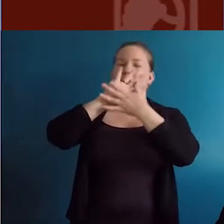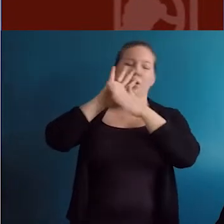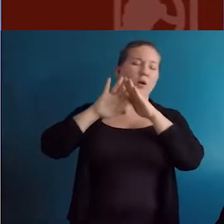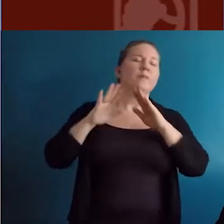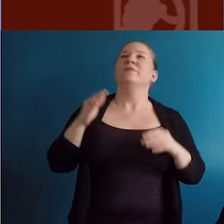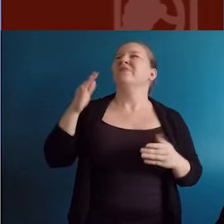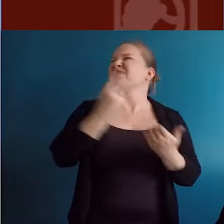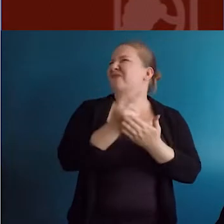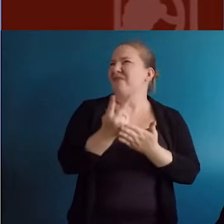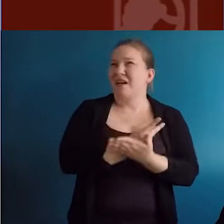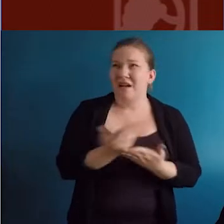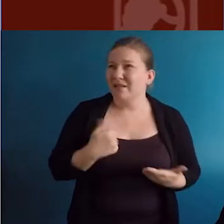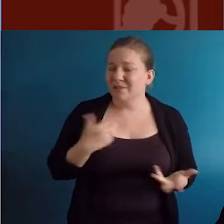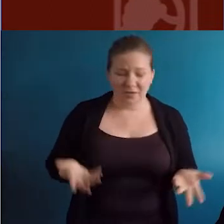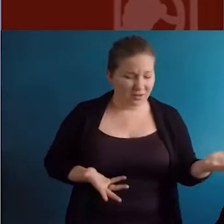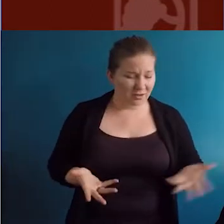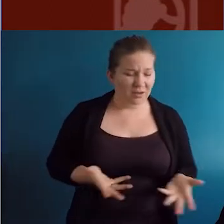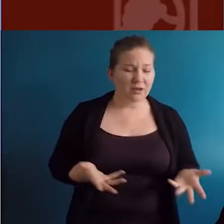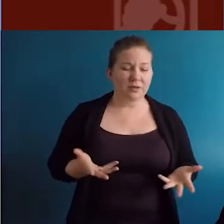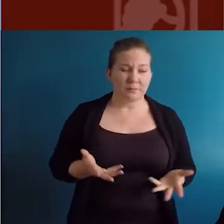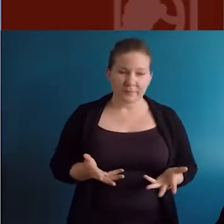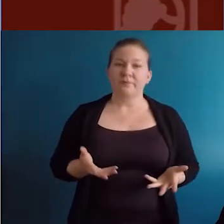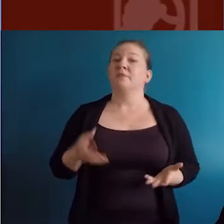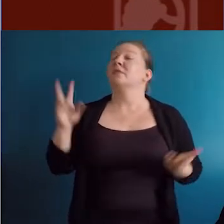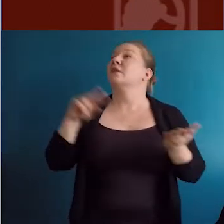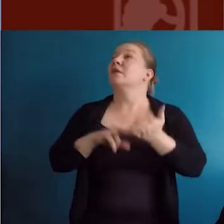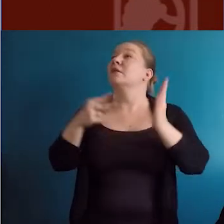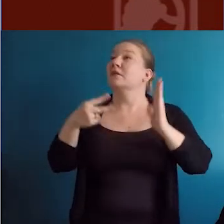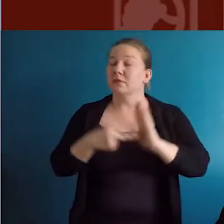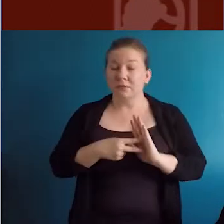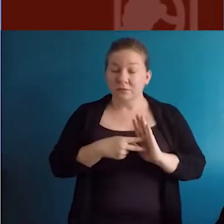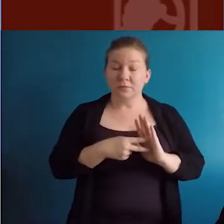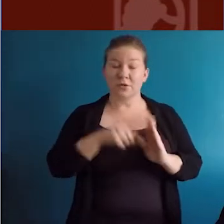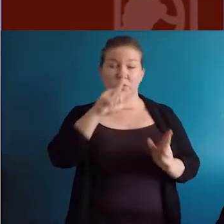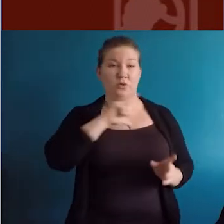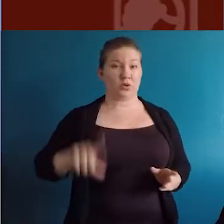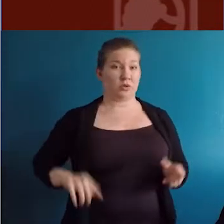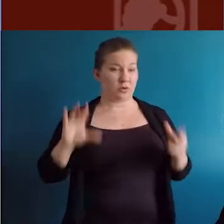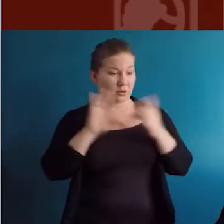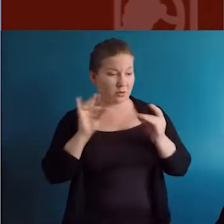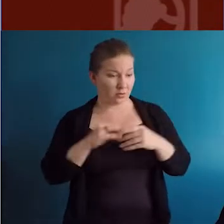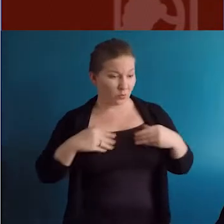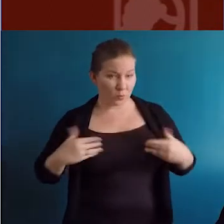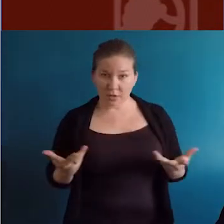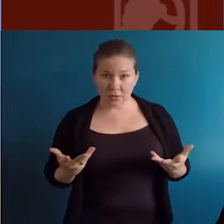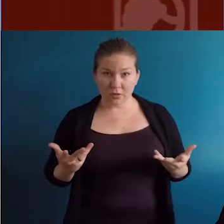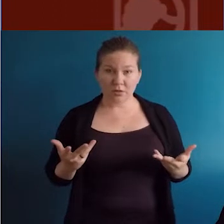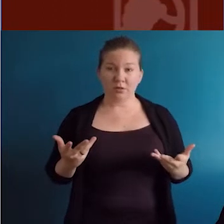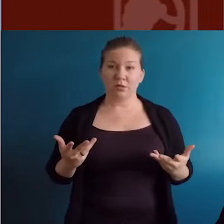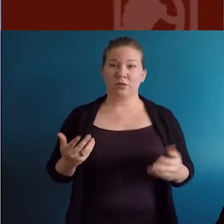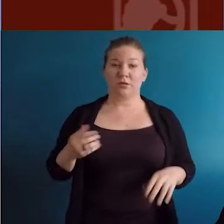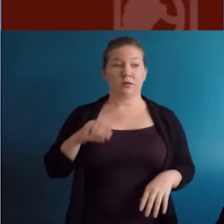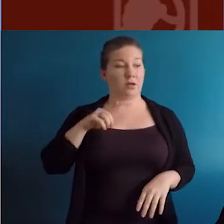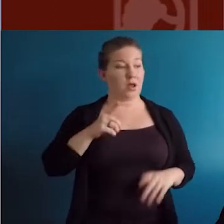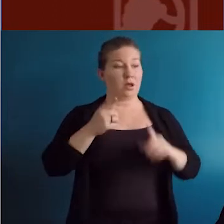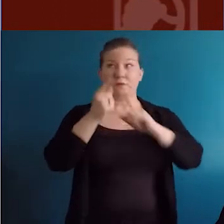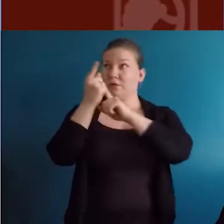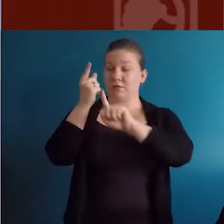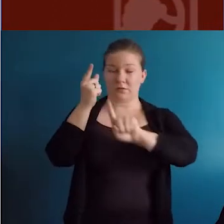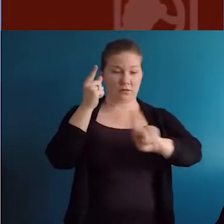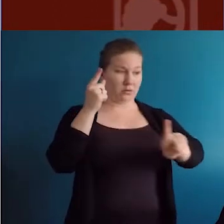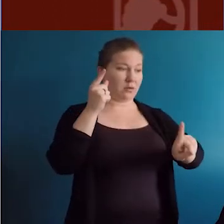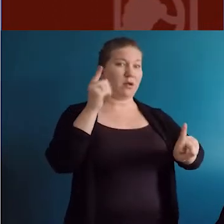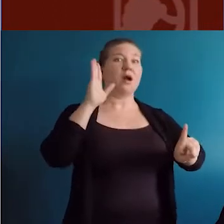the Lord, if you turn back, I will take you back, and you shall stand before me. If you utter what is